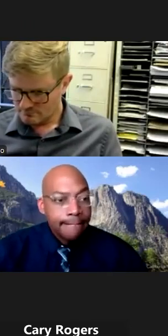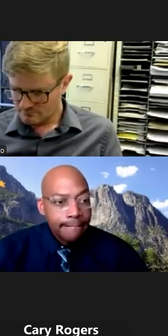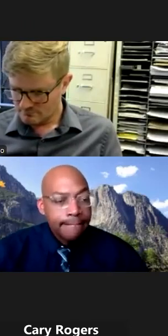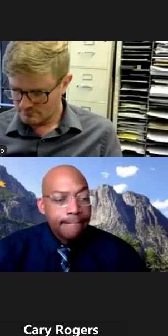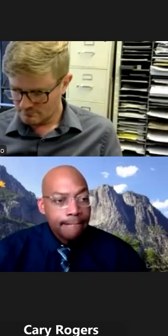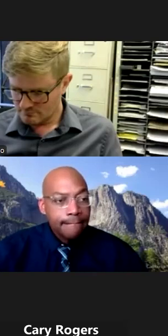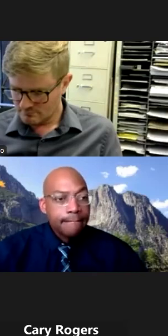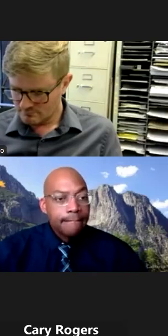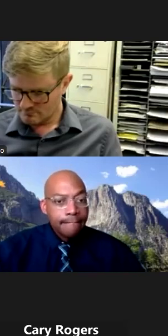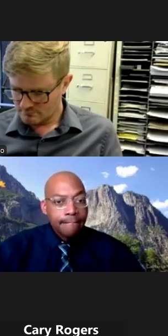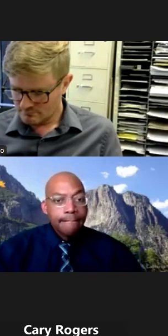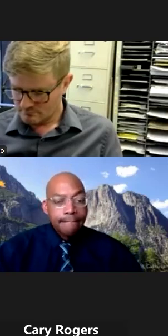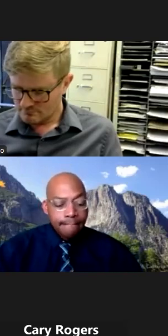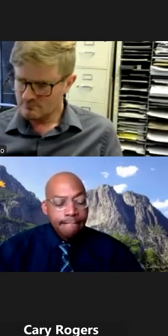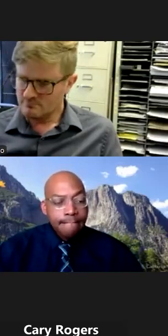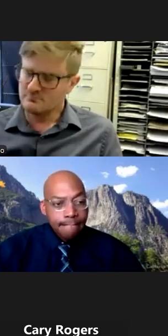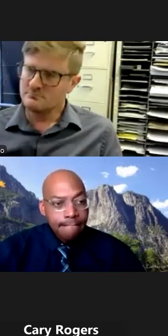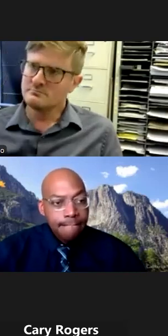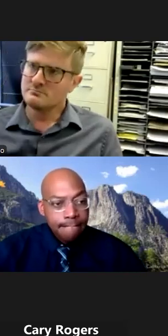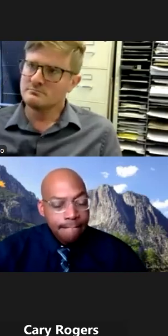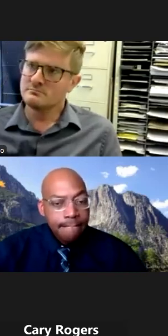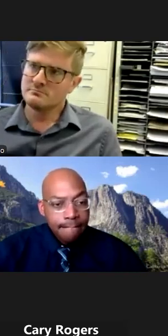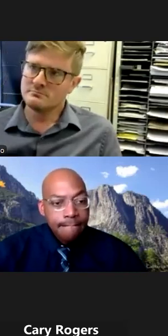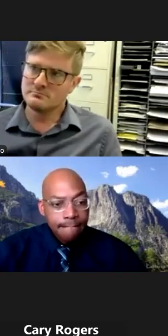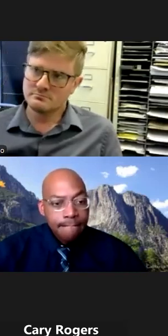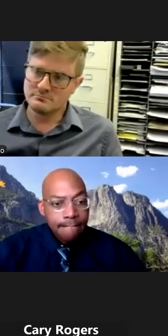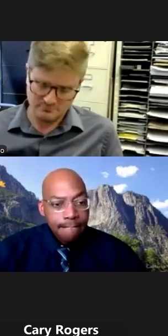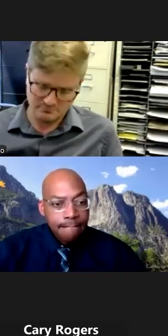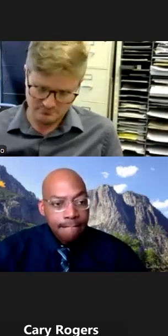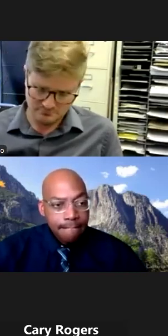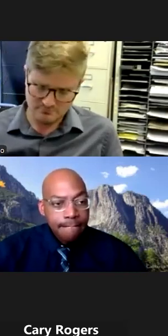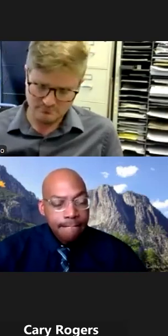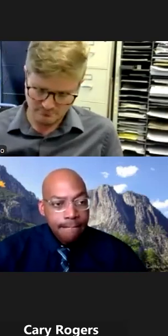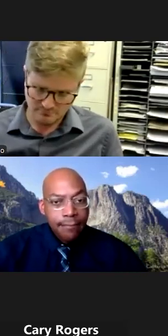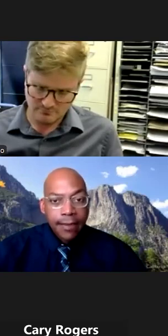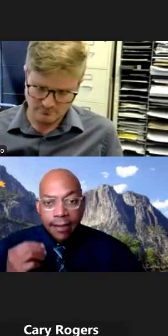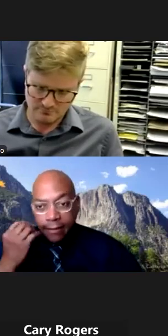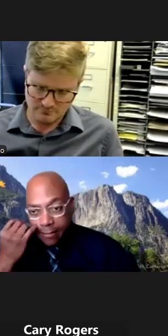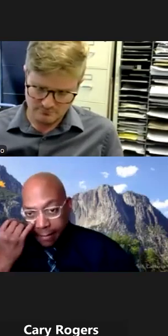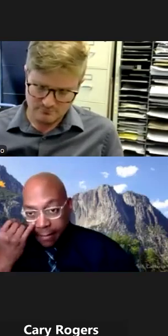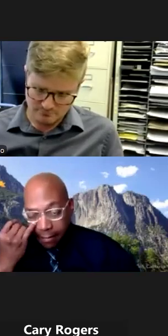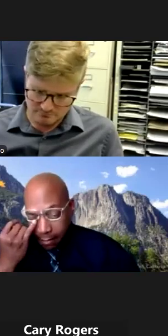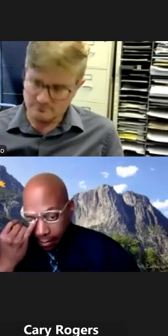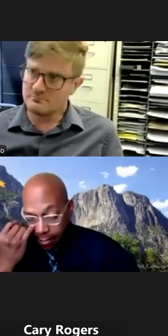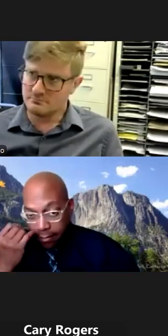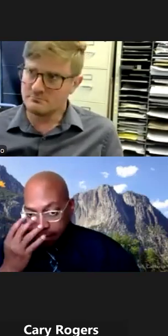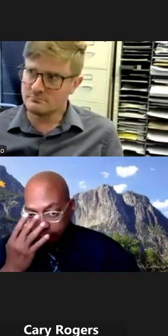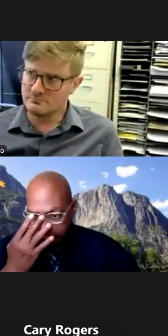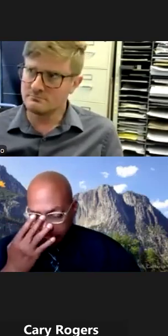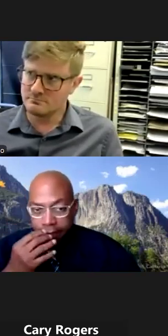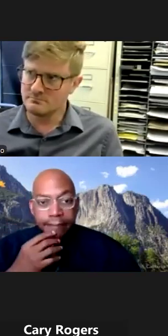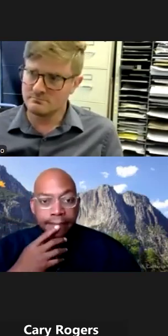too. And I know everybody on this committee and in this room really knows that so well, but I just felt like we need to underscore